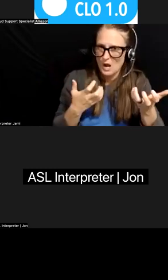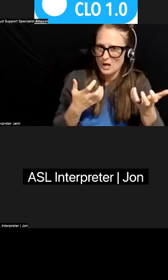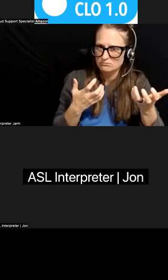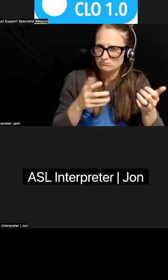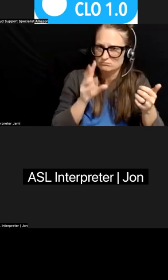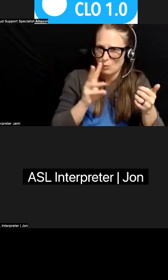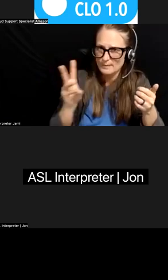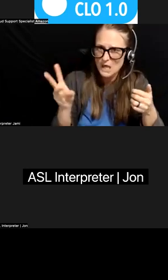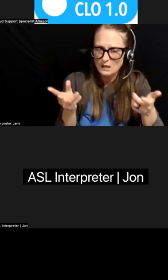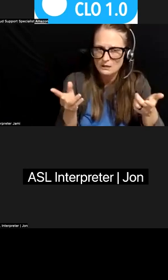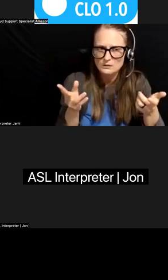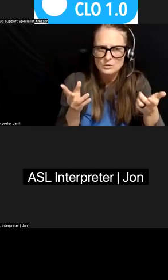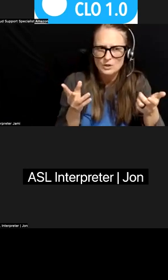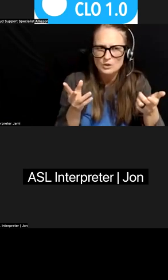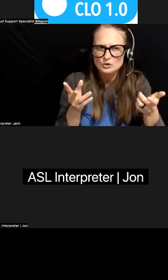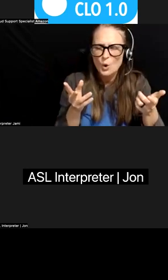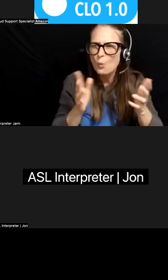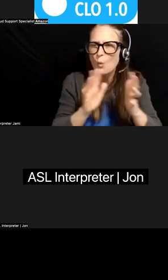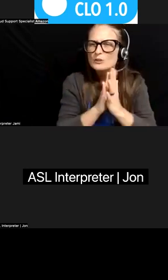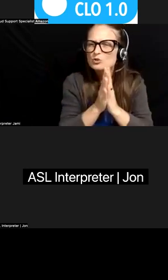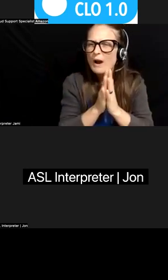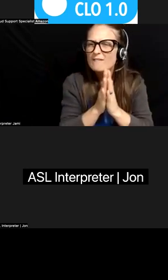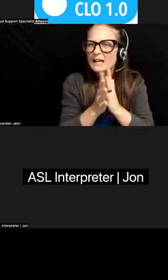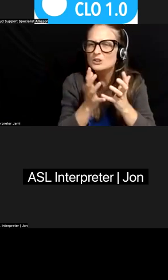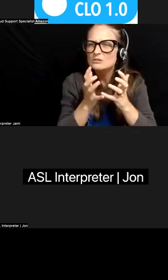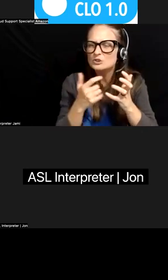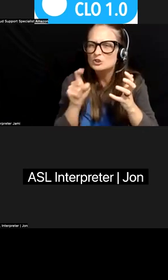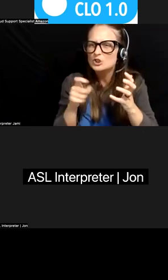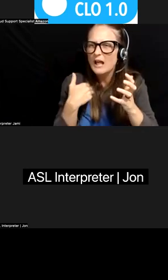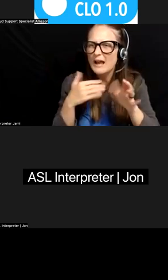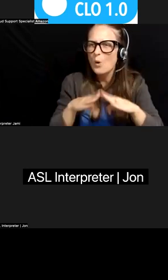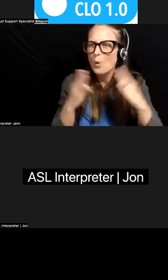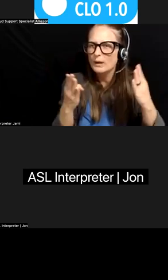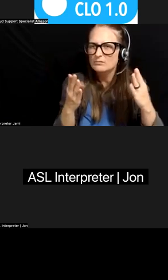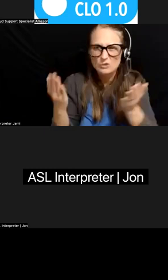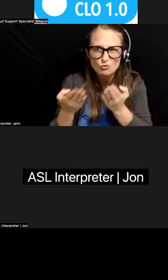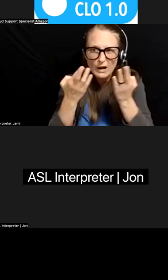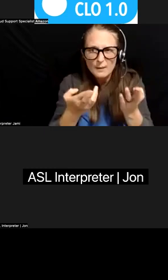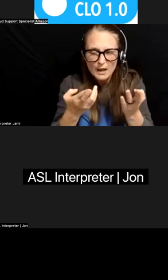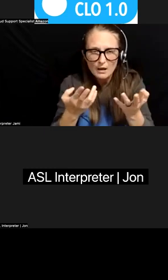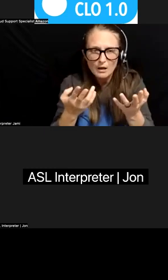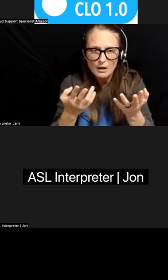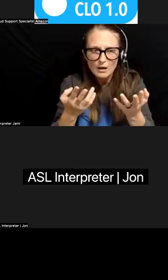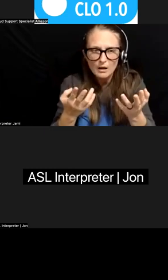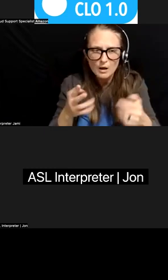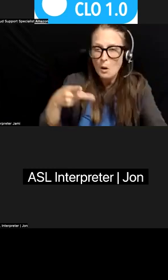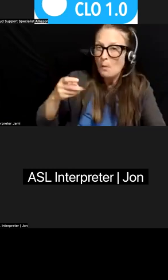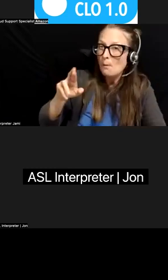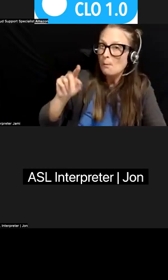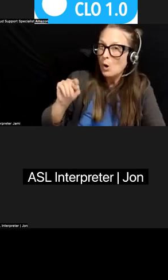What traffic should I open? Anybody happen to recommend anything? I need a web, port 80, that's